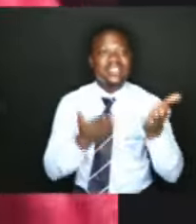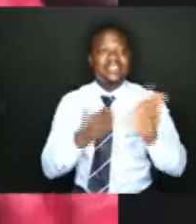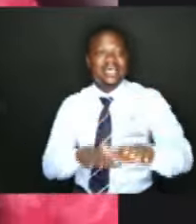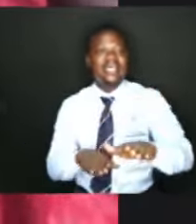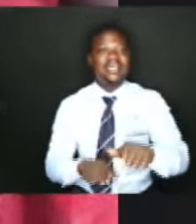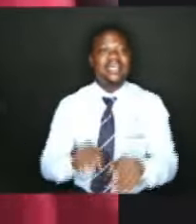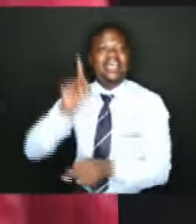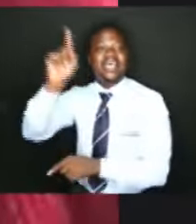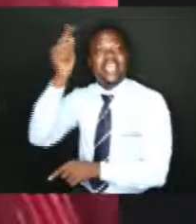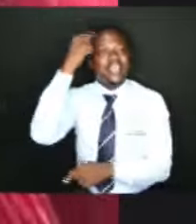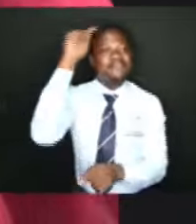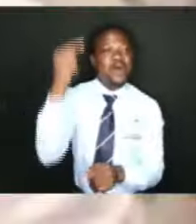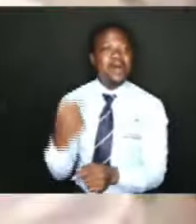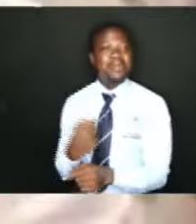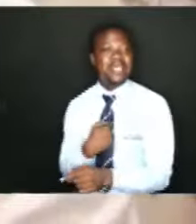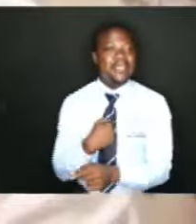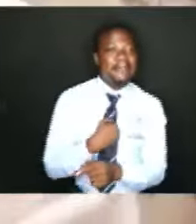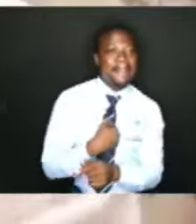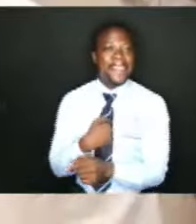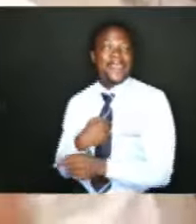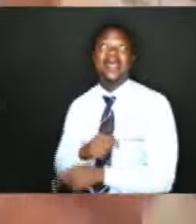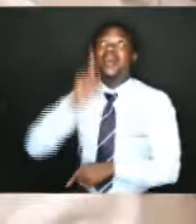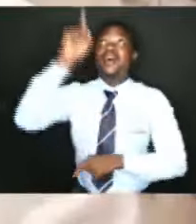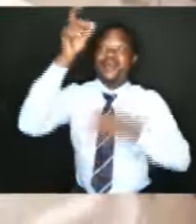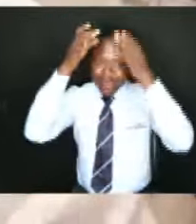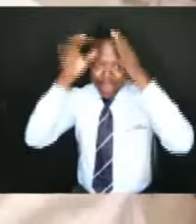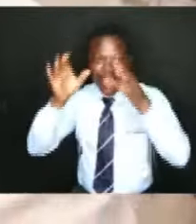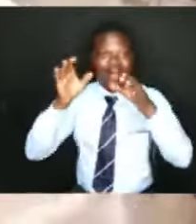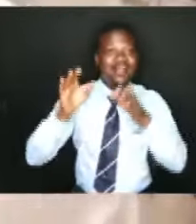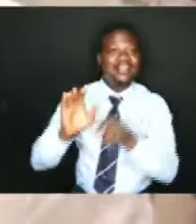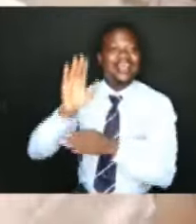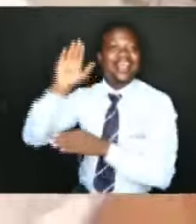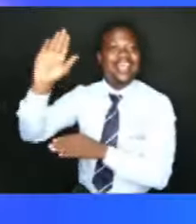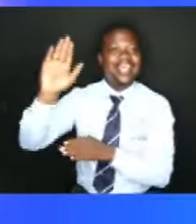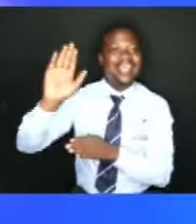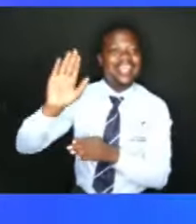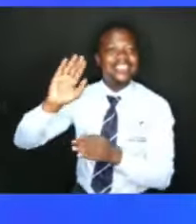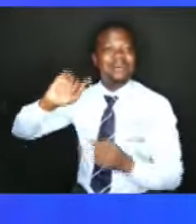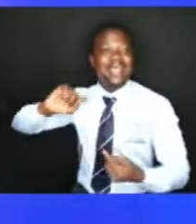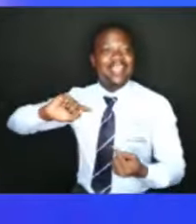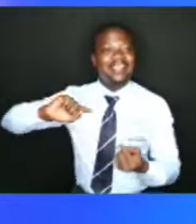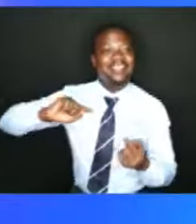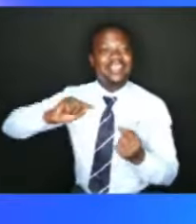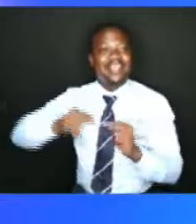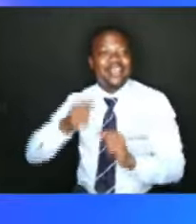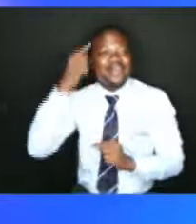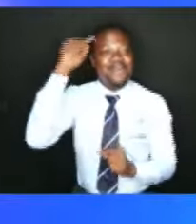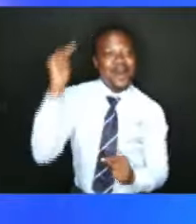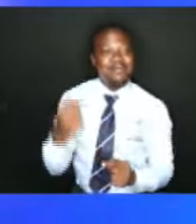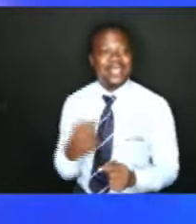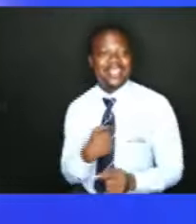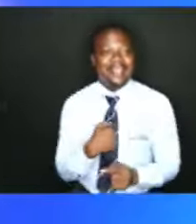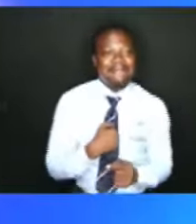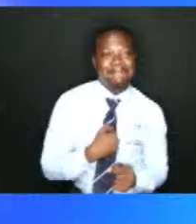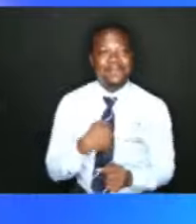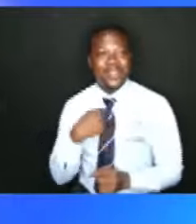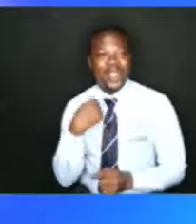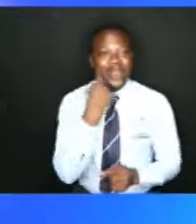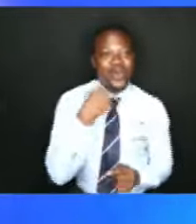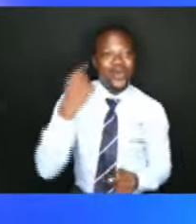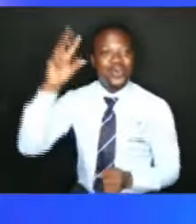Savior. Oh, die he for me, who caused his pain for me.